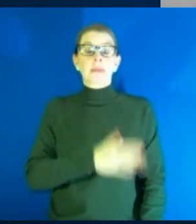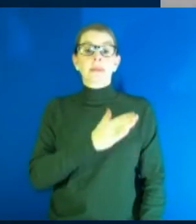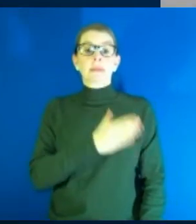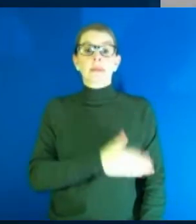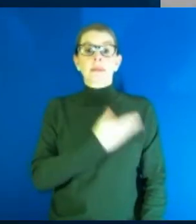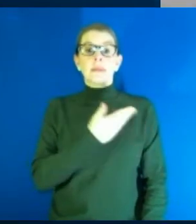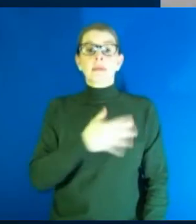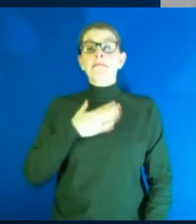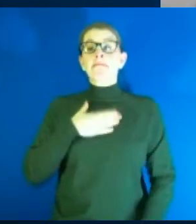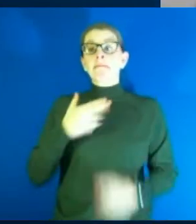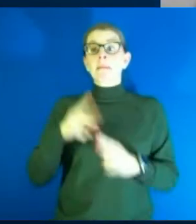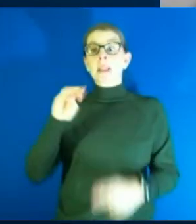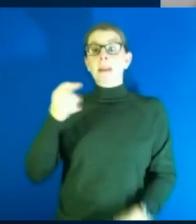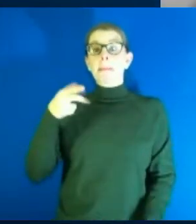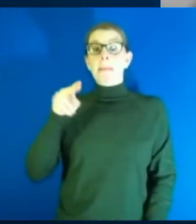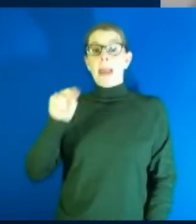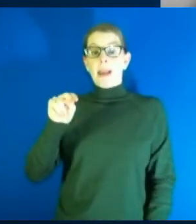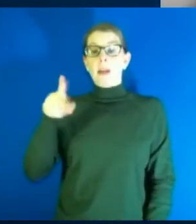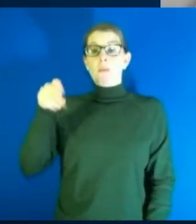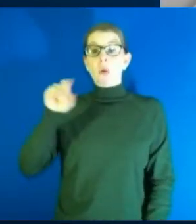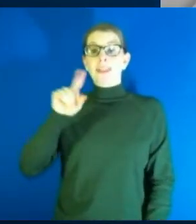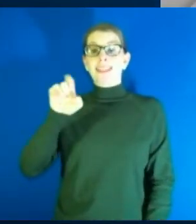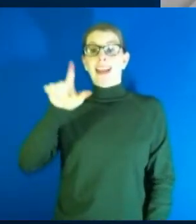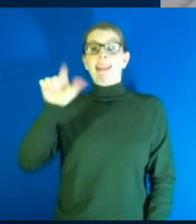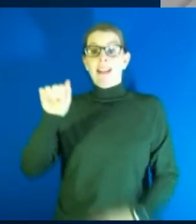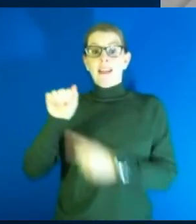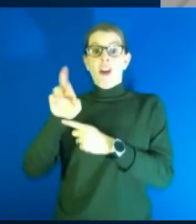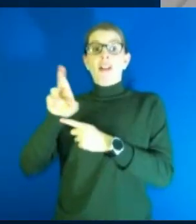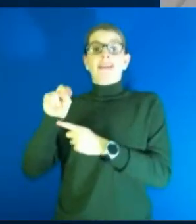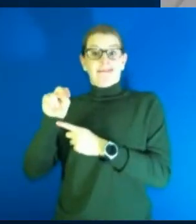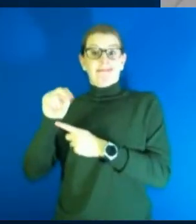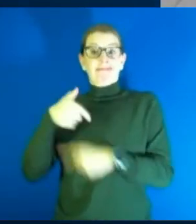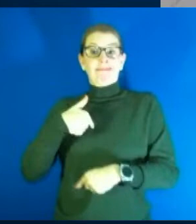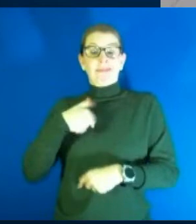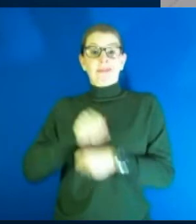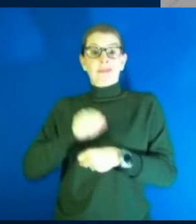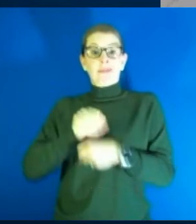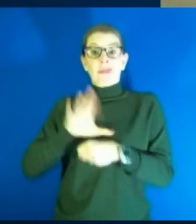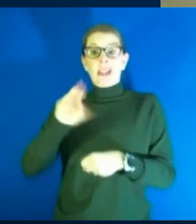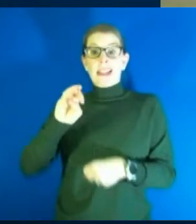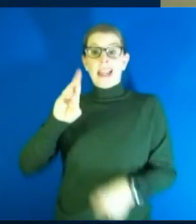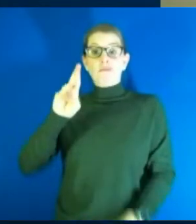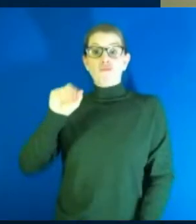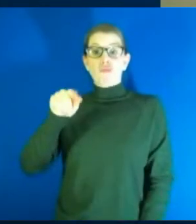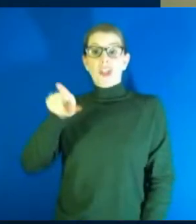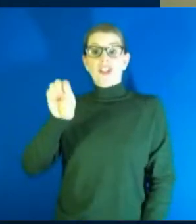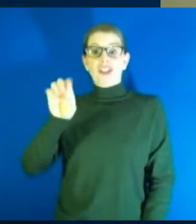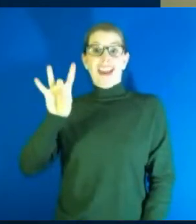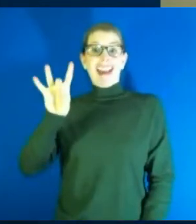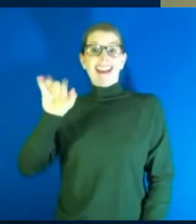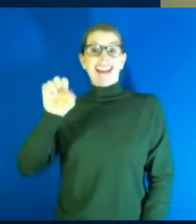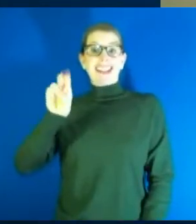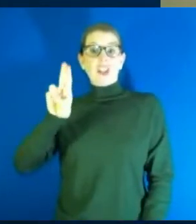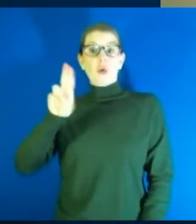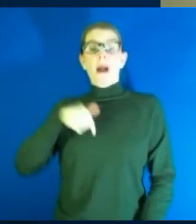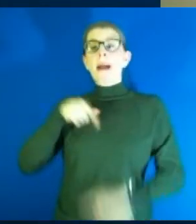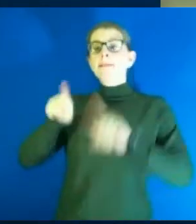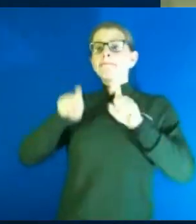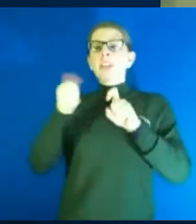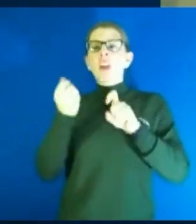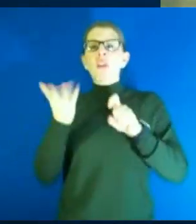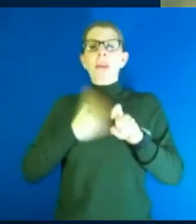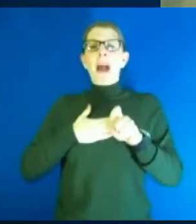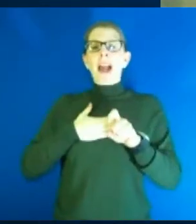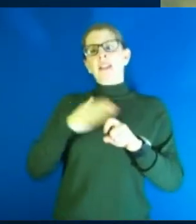My name is Megan Pizzella. I'm a registered nurse and I work on Cambridge 8 ICU. I asked a few of my coworkers